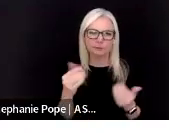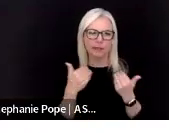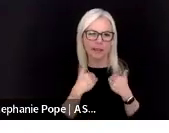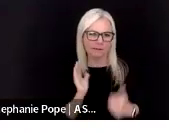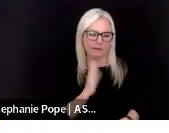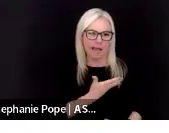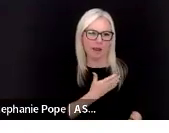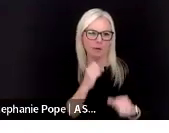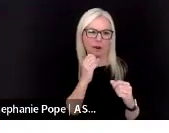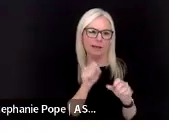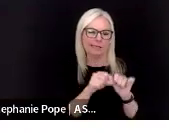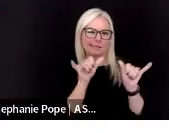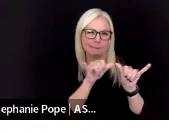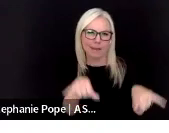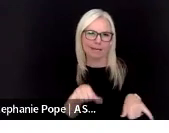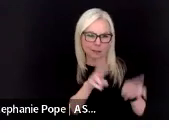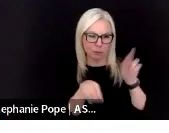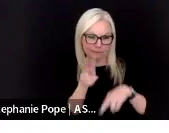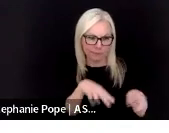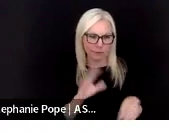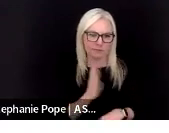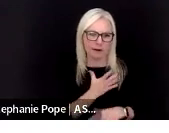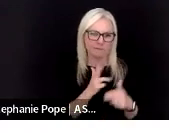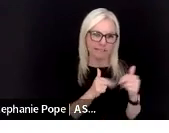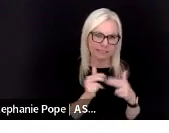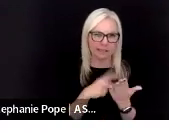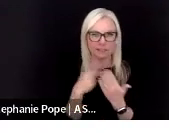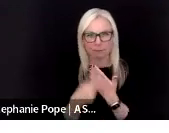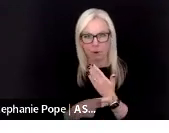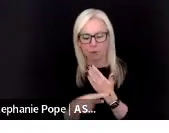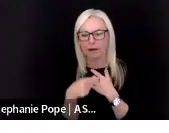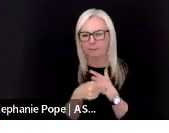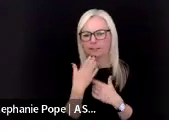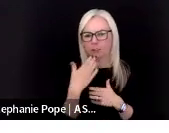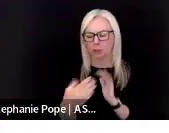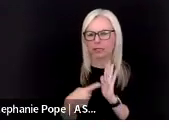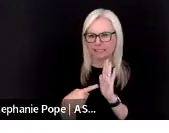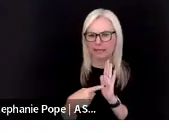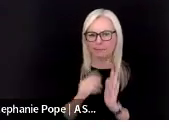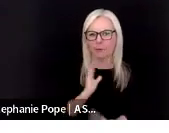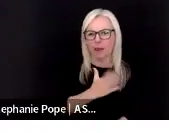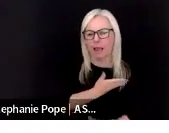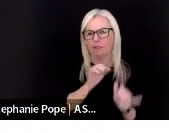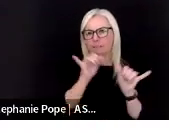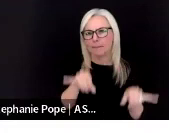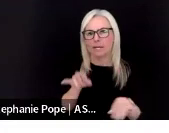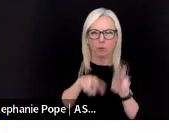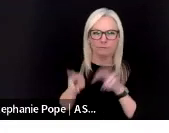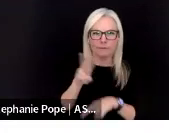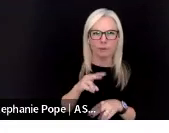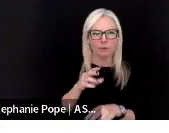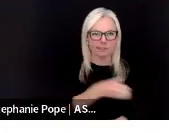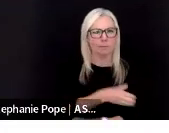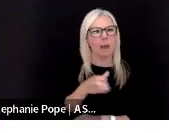facilities and programs. We talked a little bit about our abuse prevention work. This is a great example. I think our systemic reviews are some of our most powerful tools in